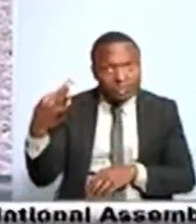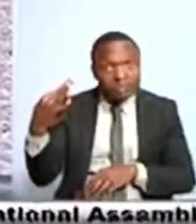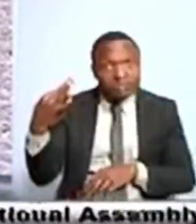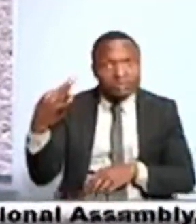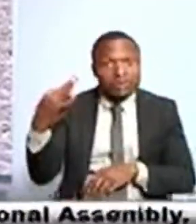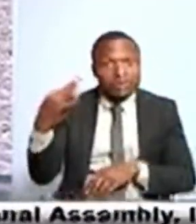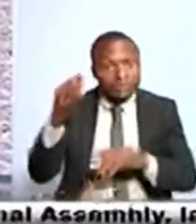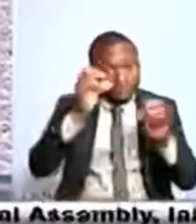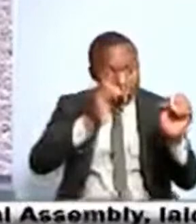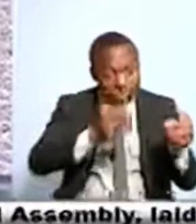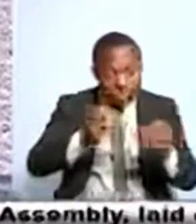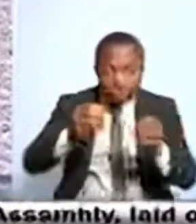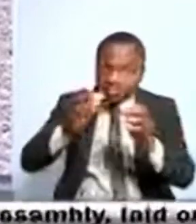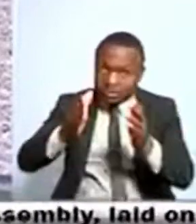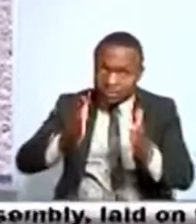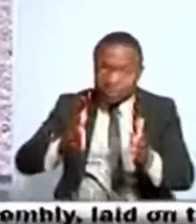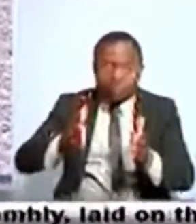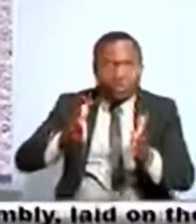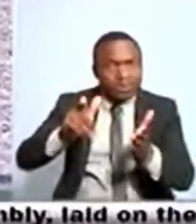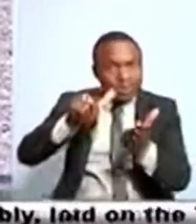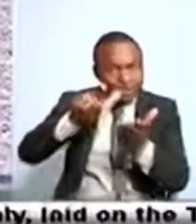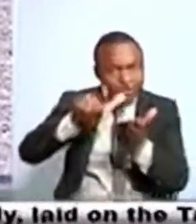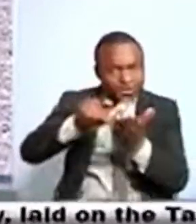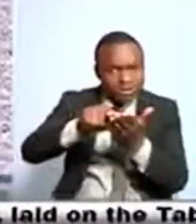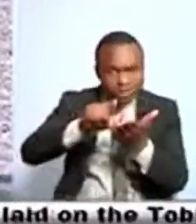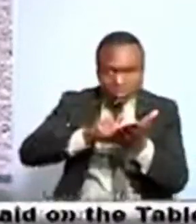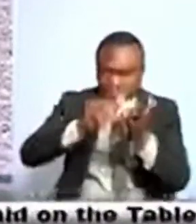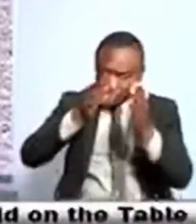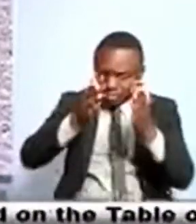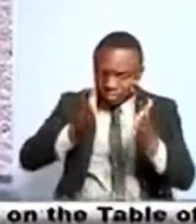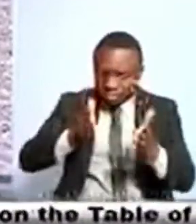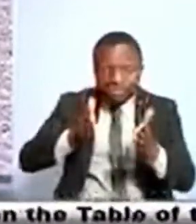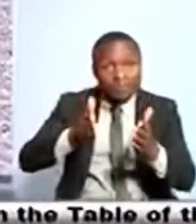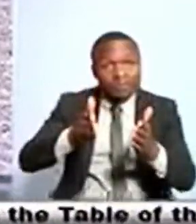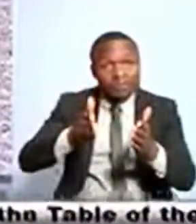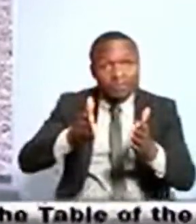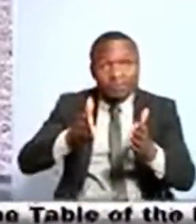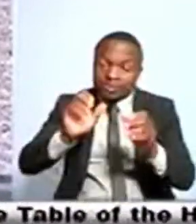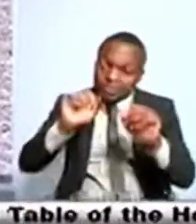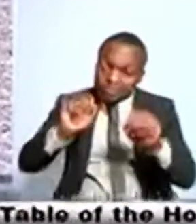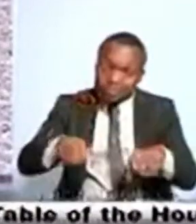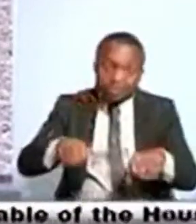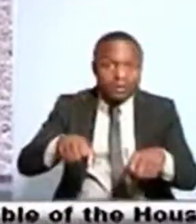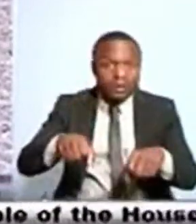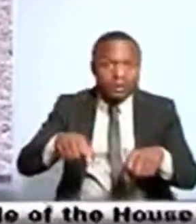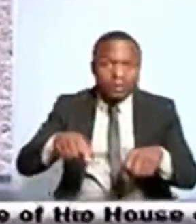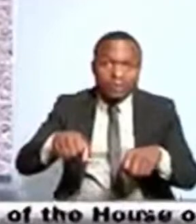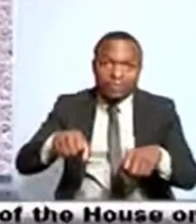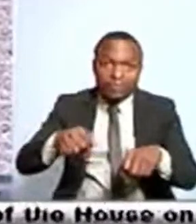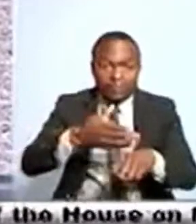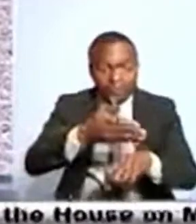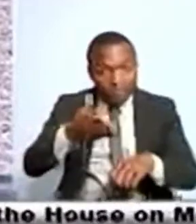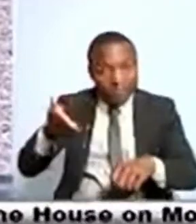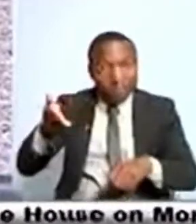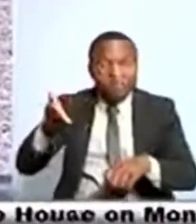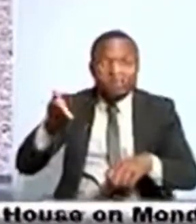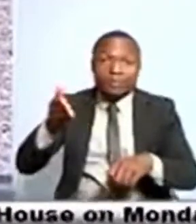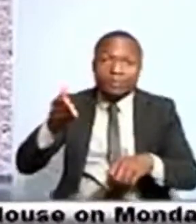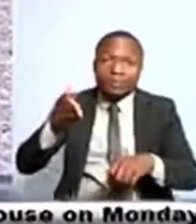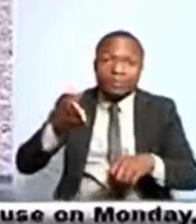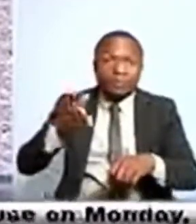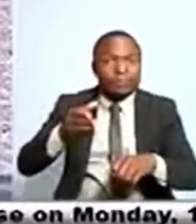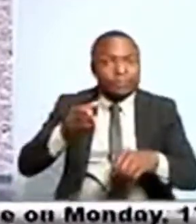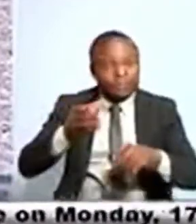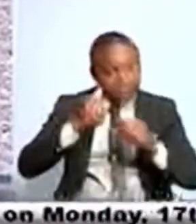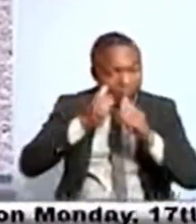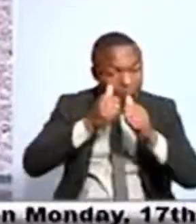or what you call, lawyers call the writs of mandamus, to ensure that they are compelled to do what is supposed to be